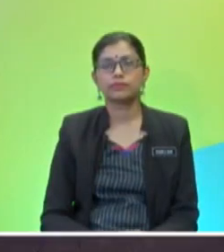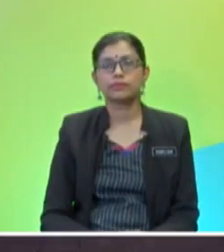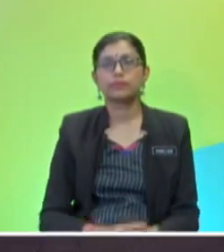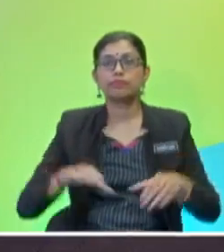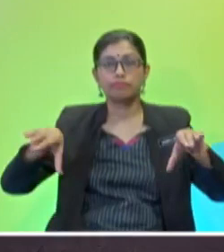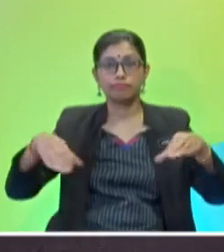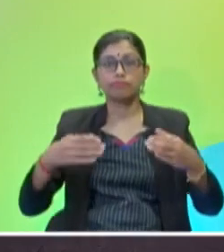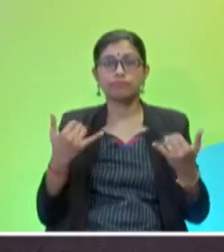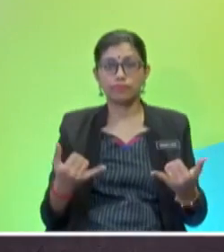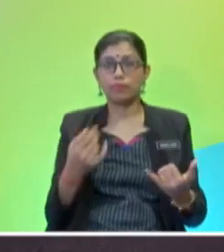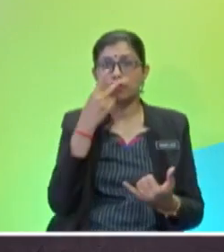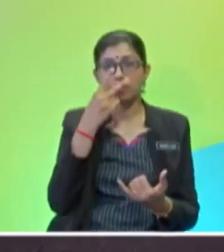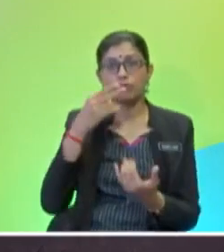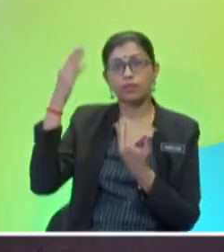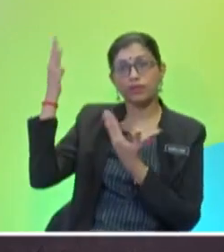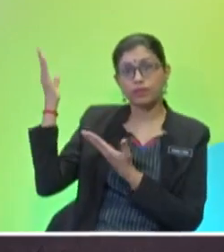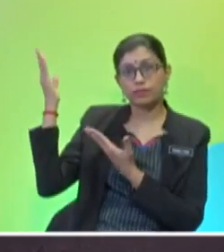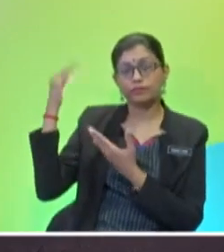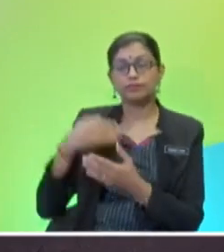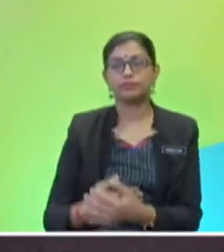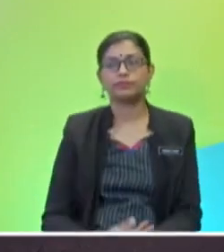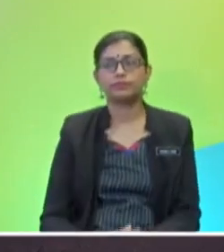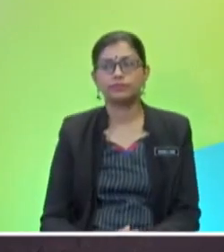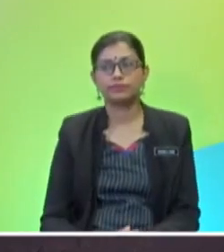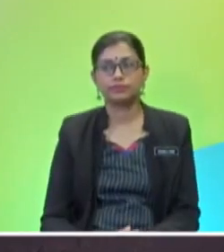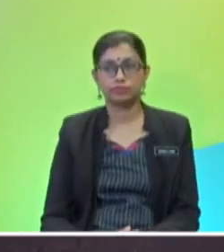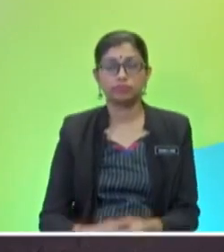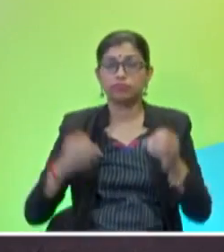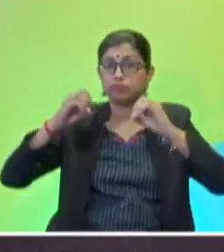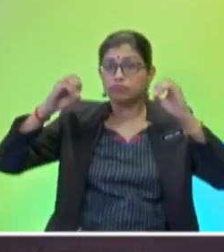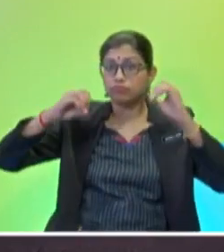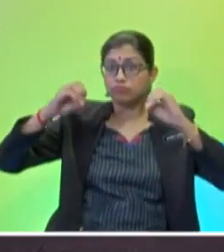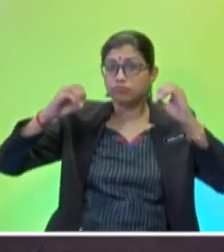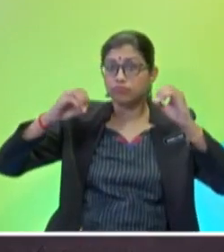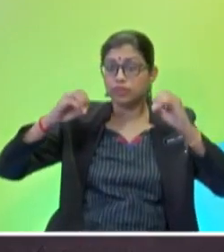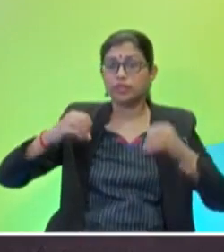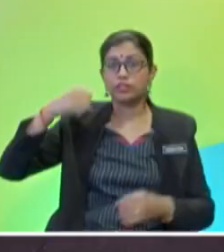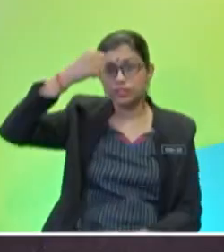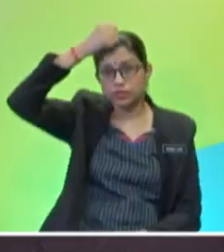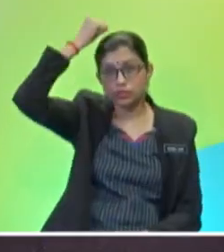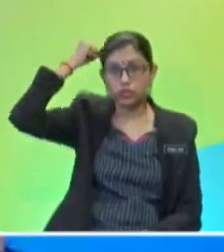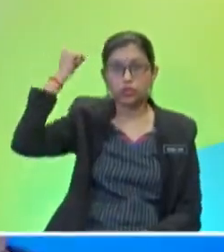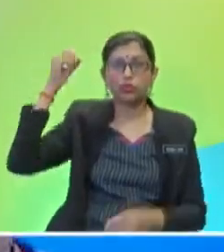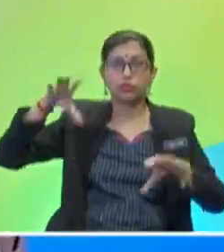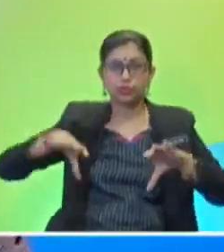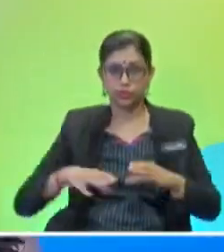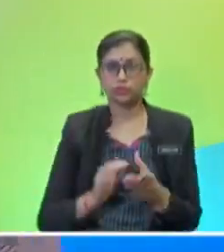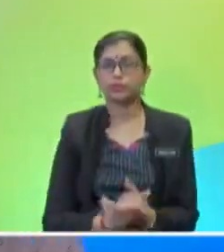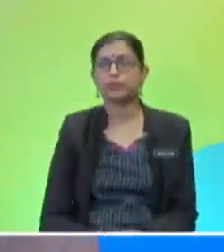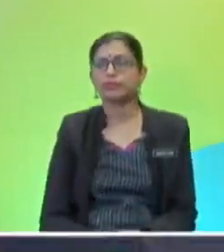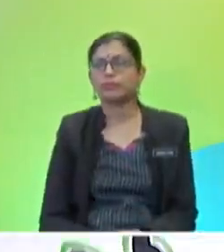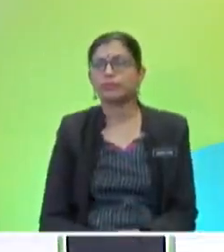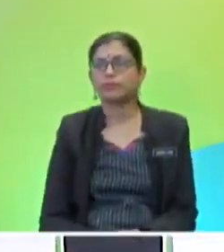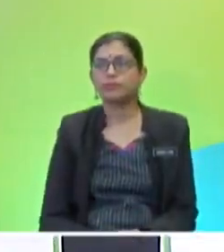first page. Okay, the first page is not done yet. That's right, it's empty. Okay, it's empty. So there you have the saber-toothed